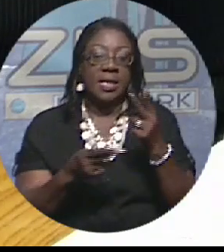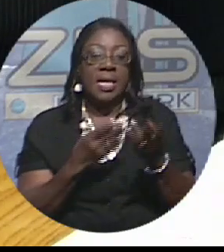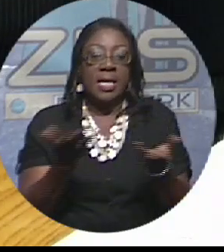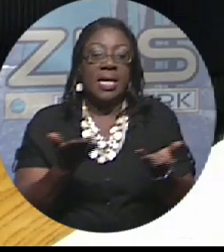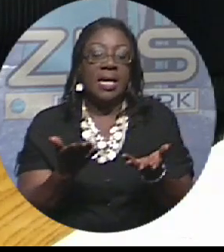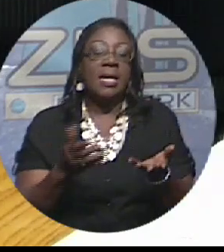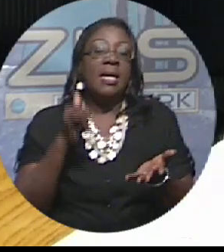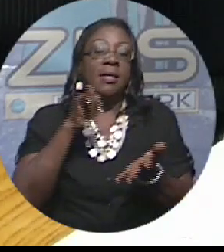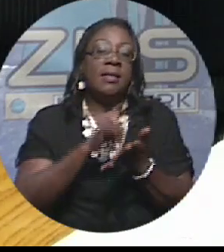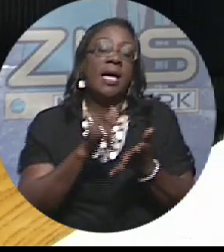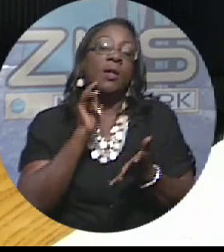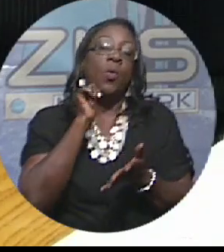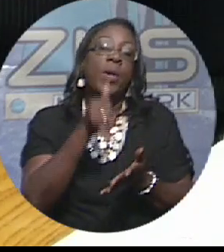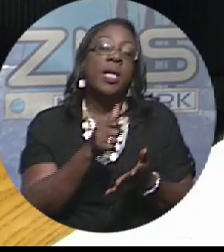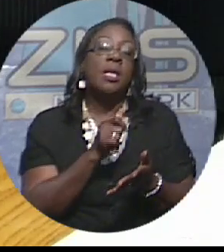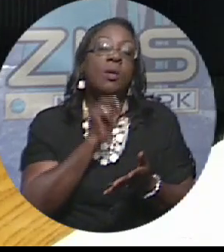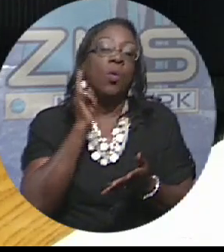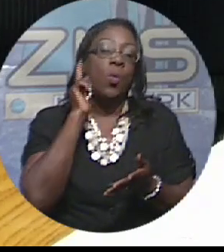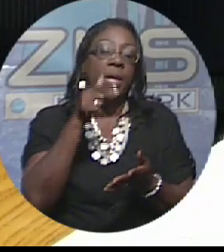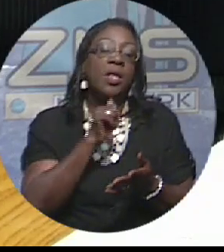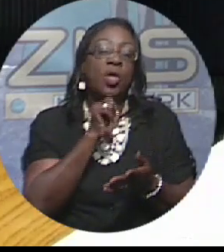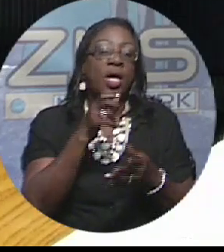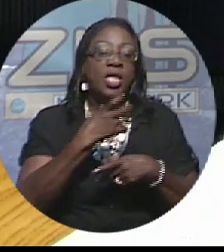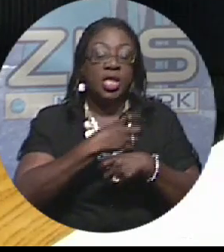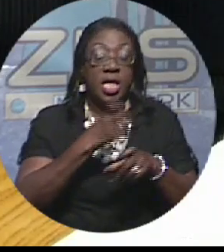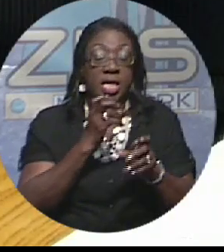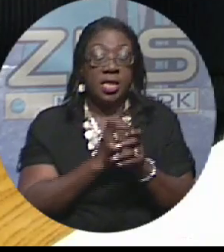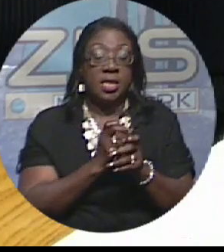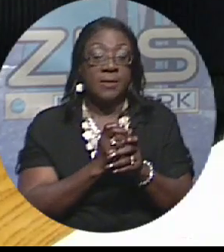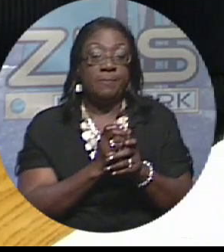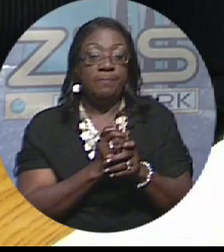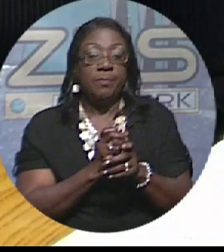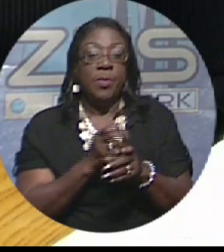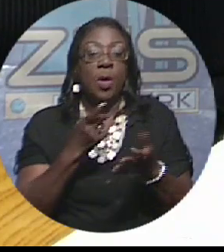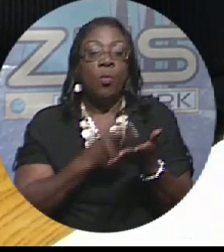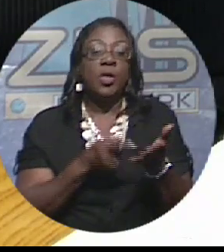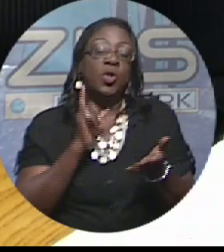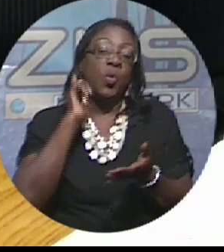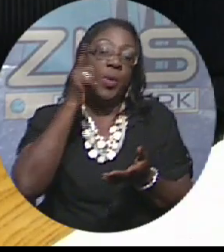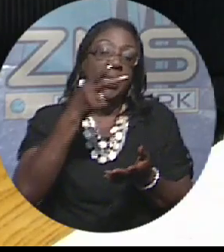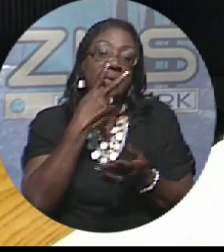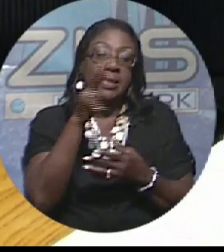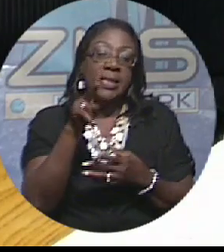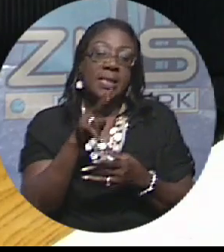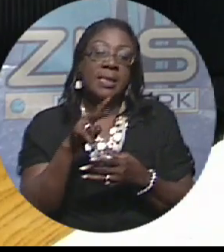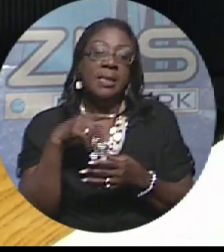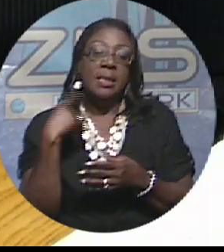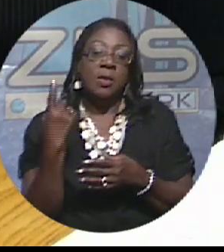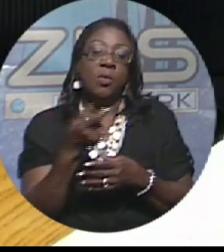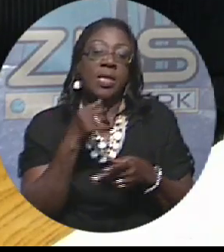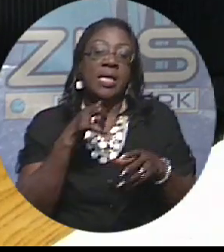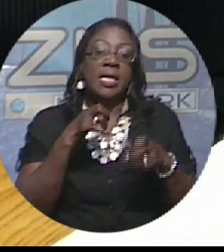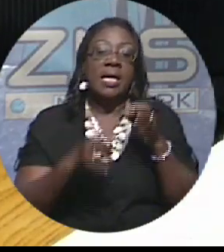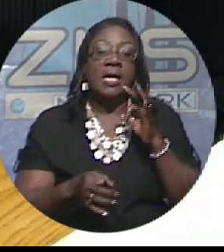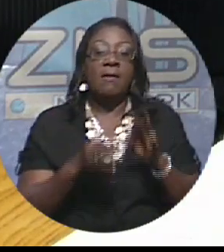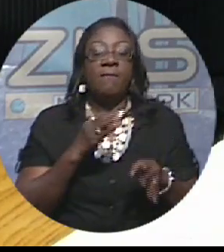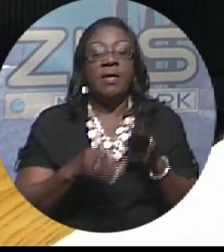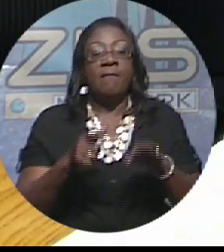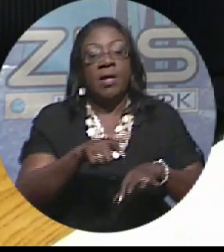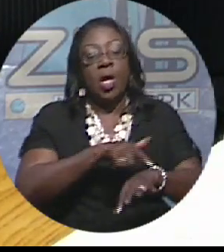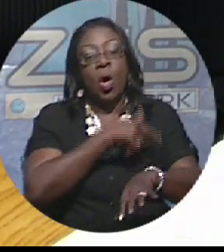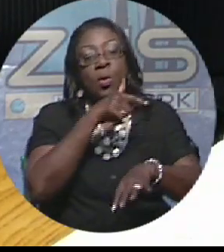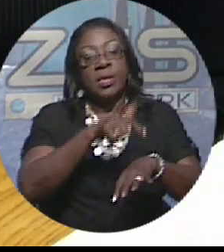change. We expect the tourism to continue. And what you would see is only if you have a problem in the longer